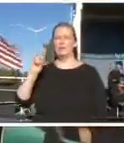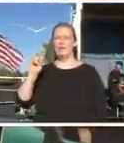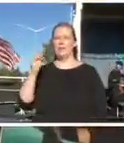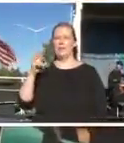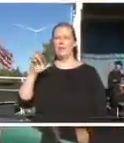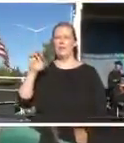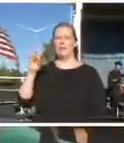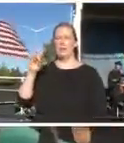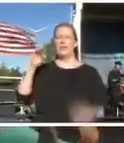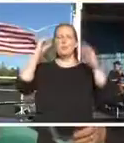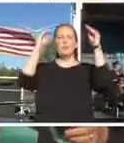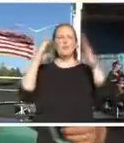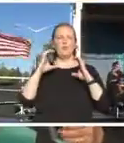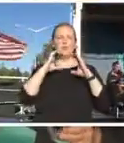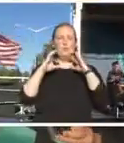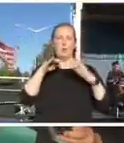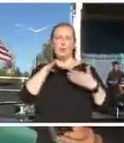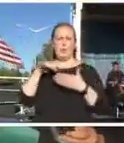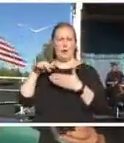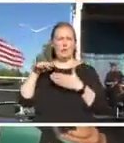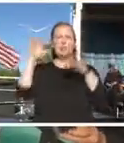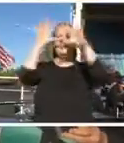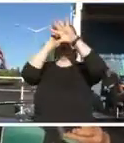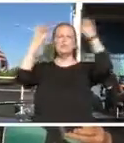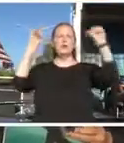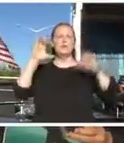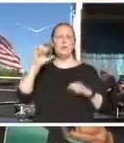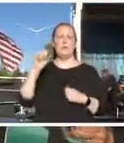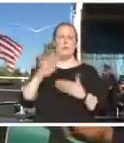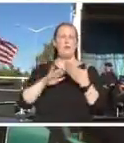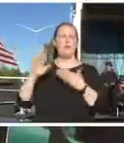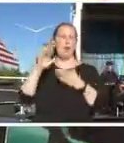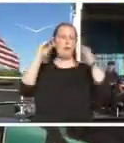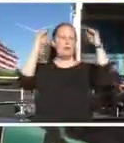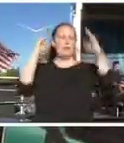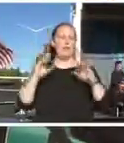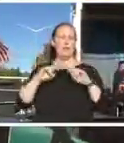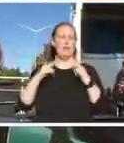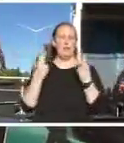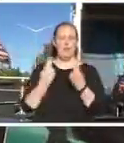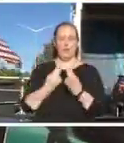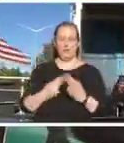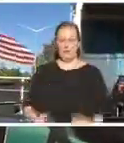of Communication Studies and President of Clark College Faculty Union.